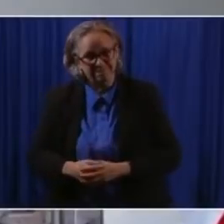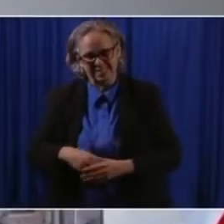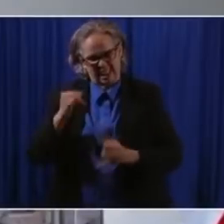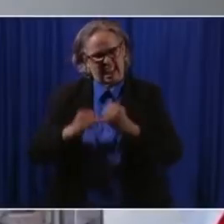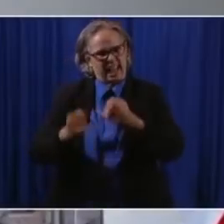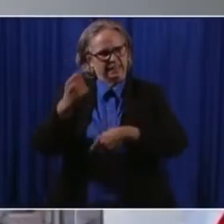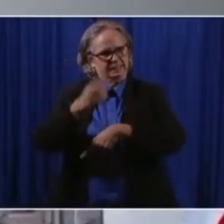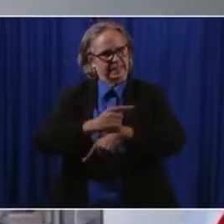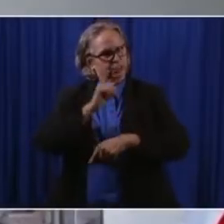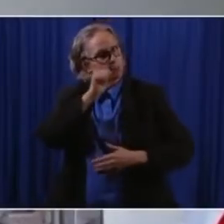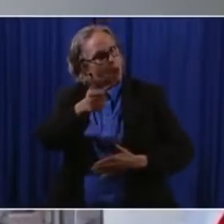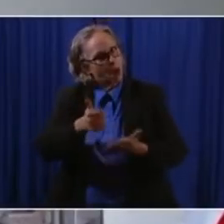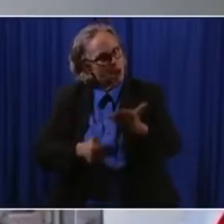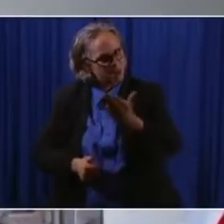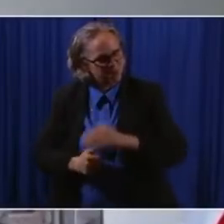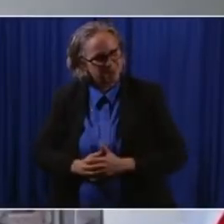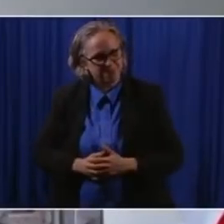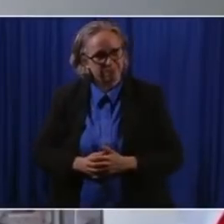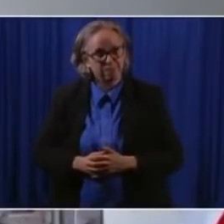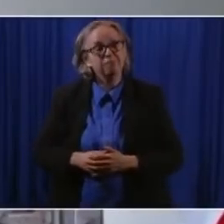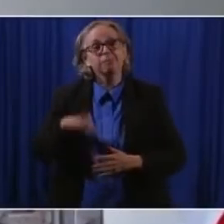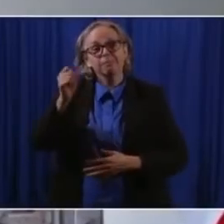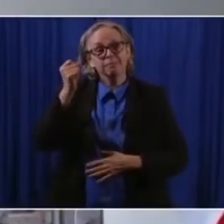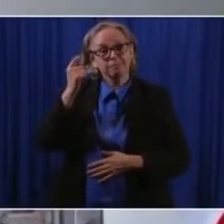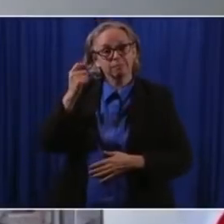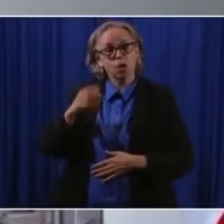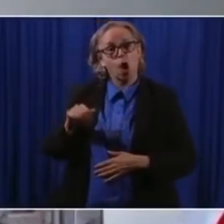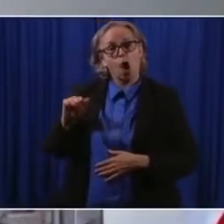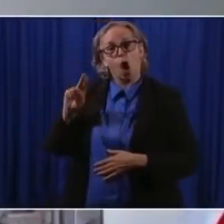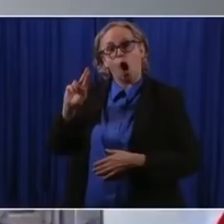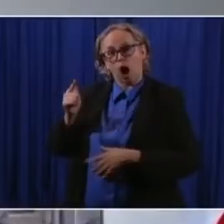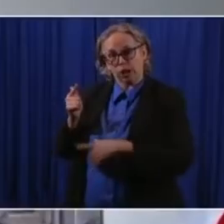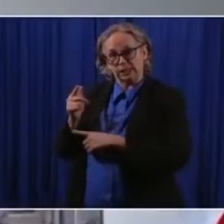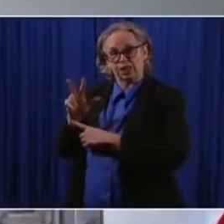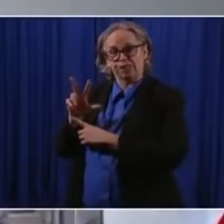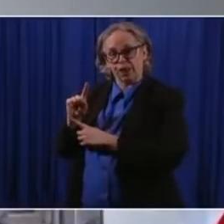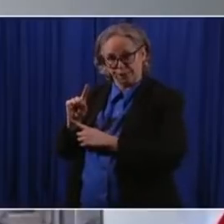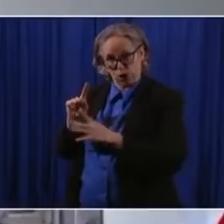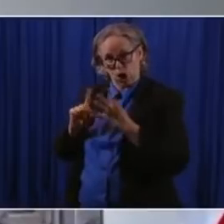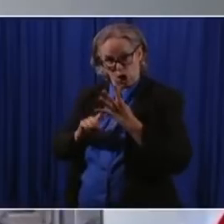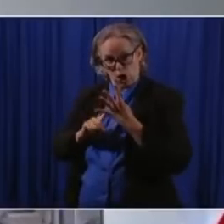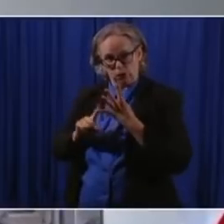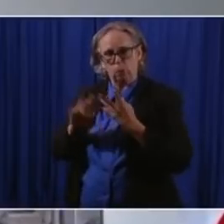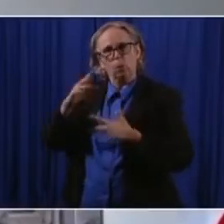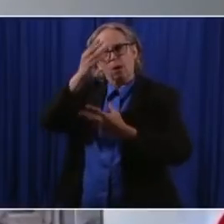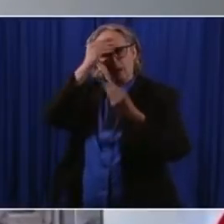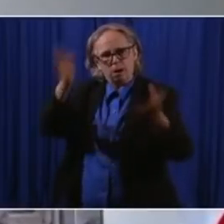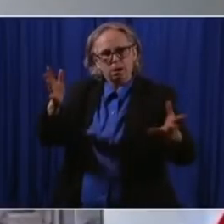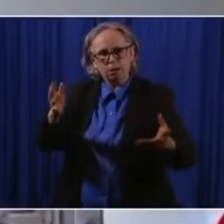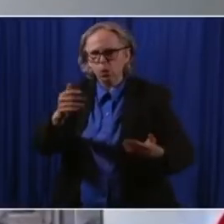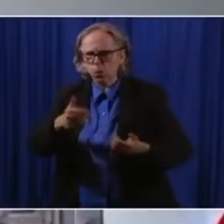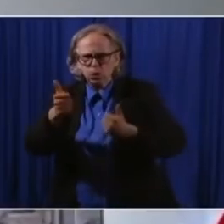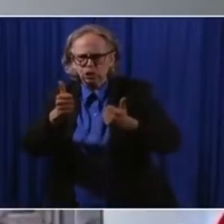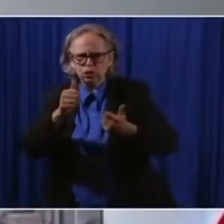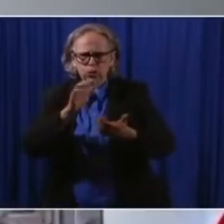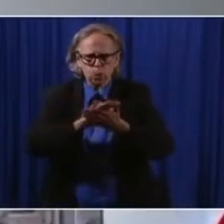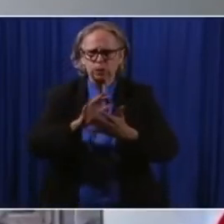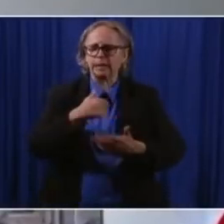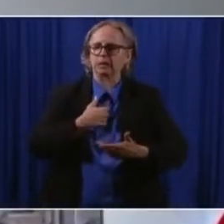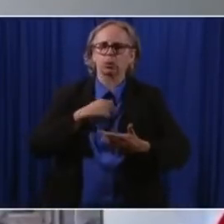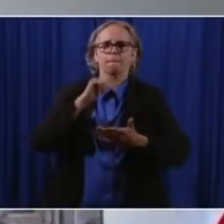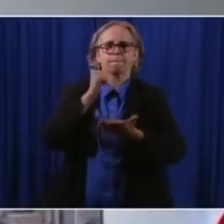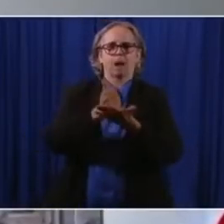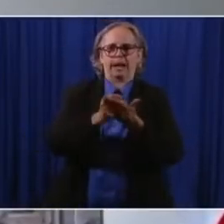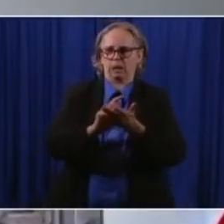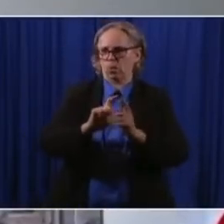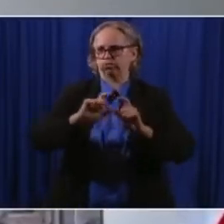schools will get notified the week of August 31st. So the team that's listening, let's try to go faster. Let's get these things, let these schools